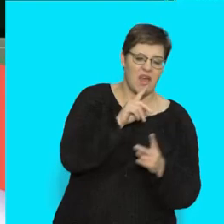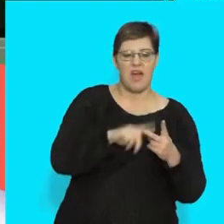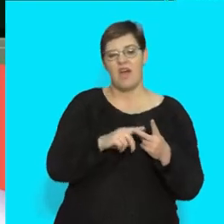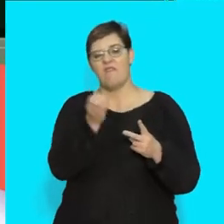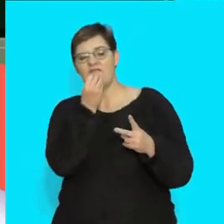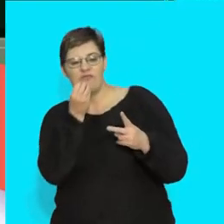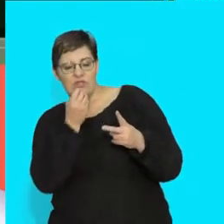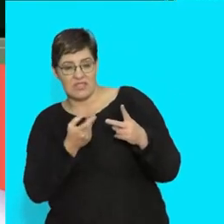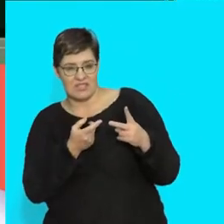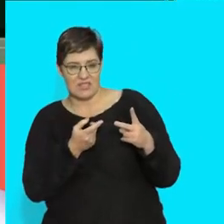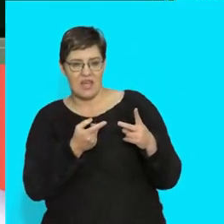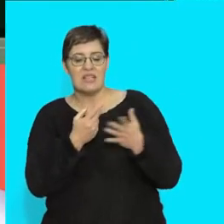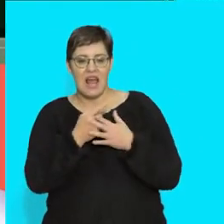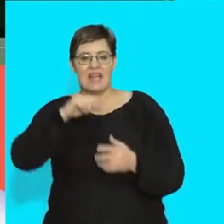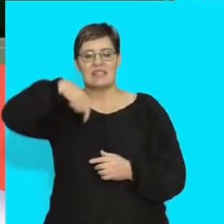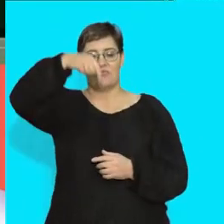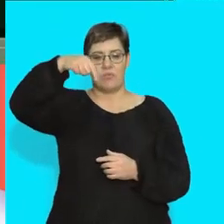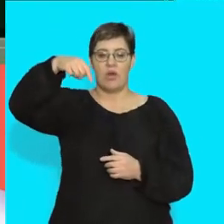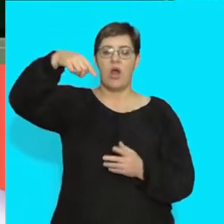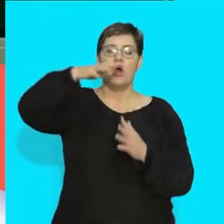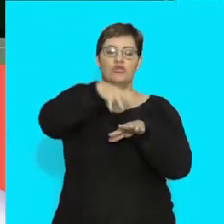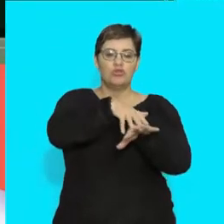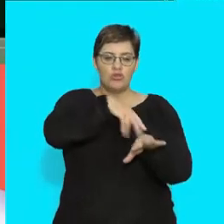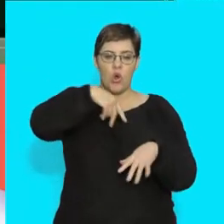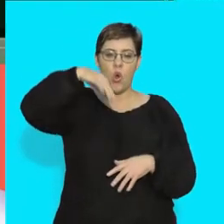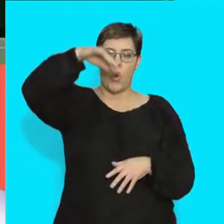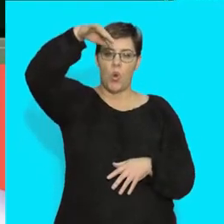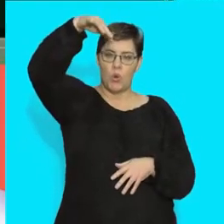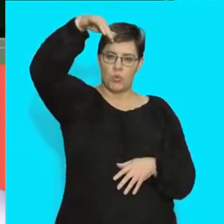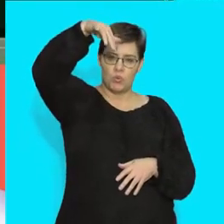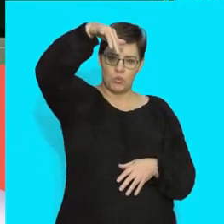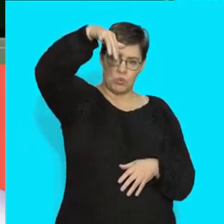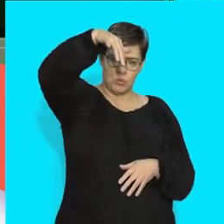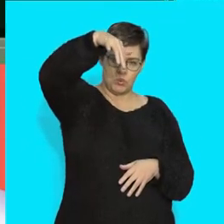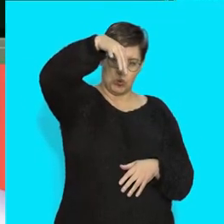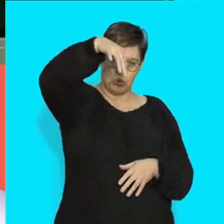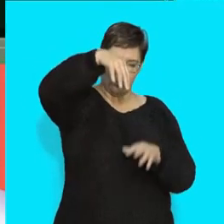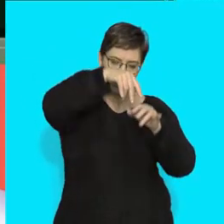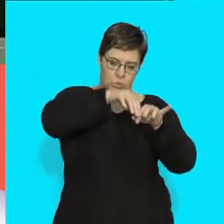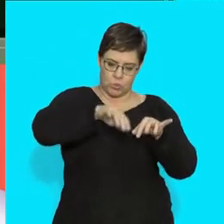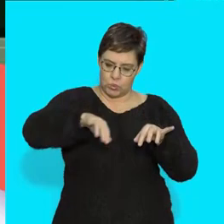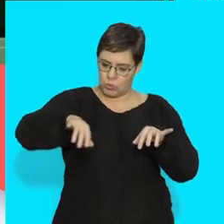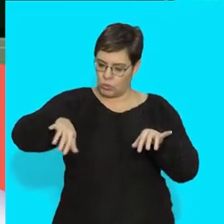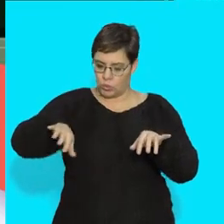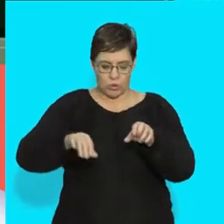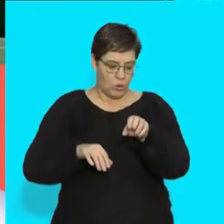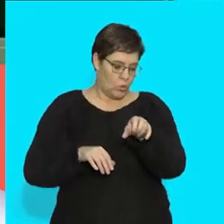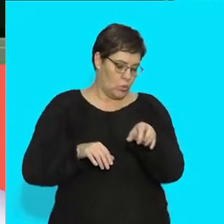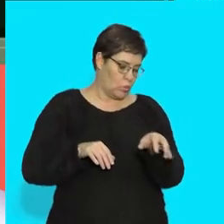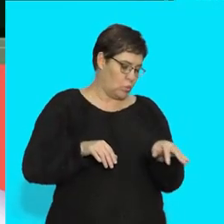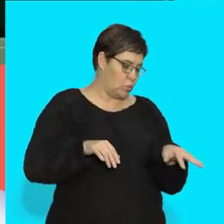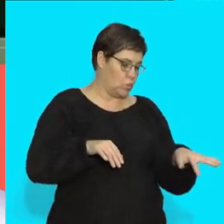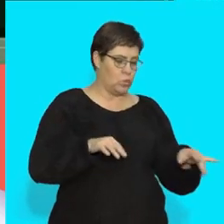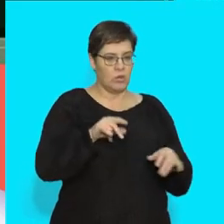mixture of food, and it's like syrup. It slowly starts to trickle down, right? And if there's an excess,